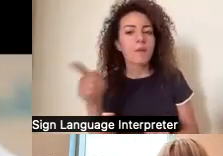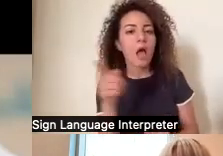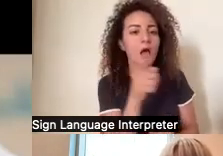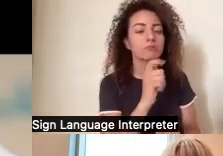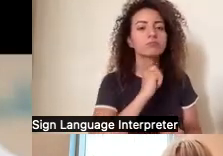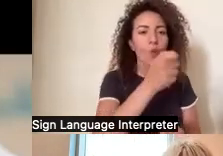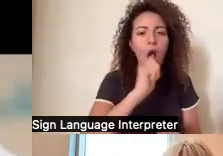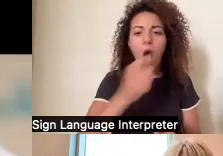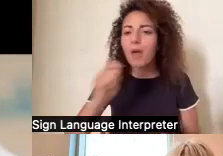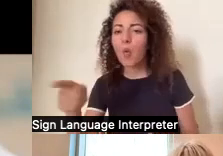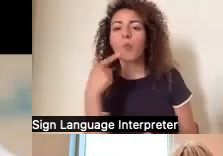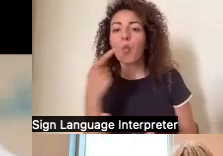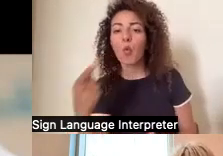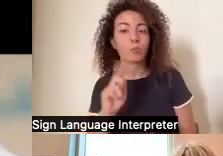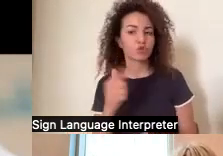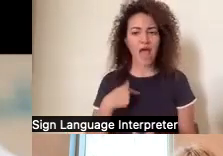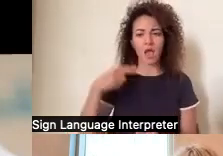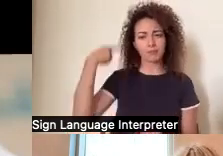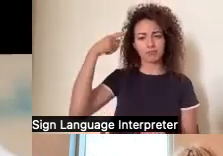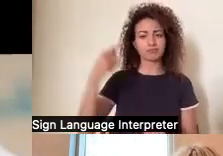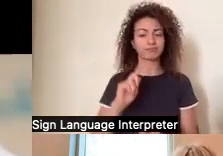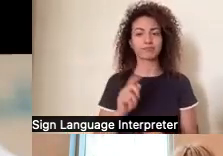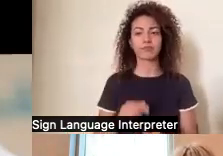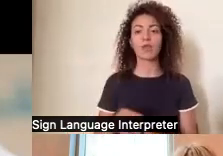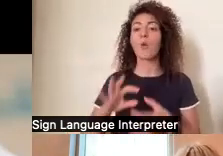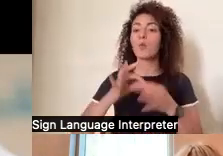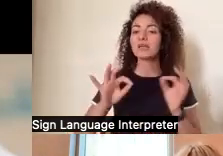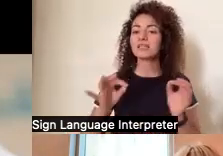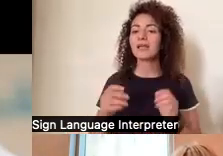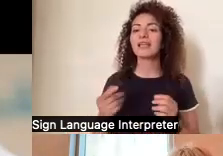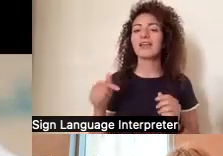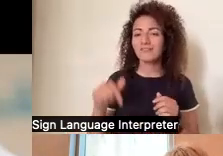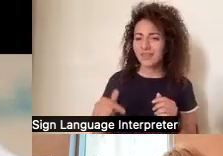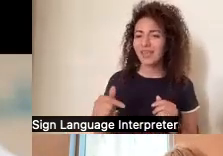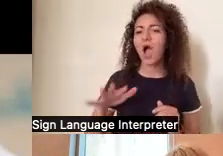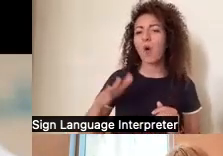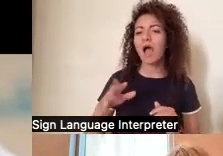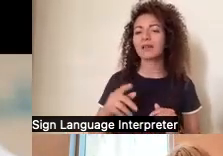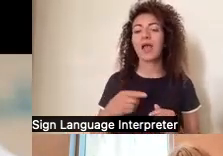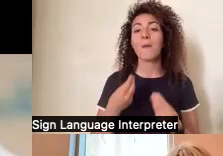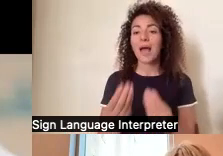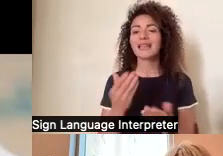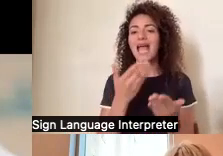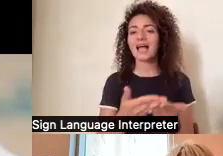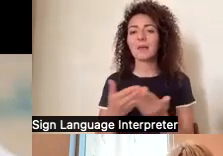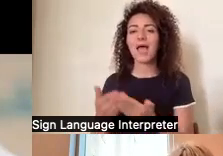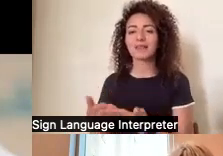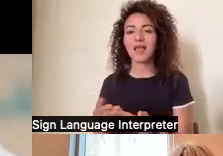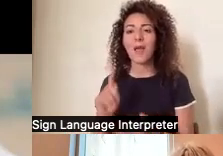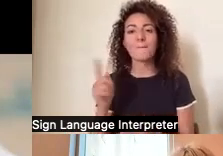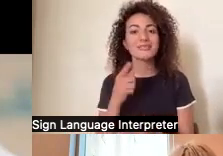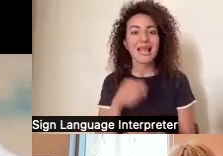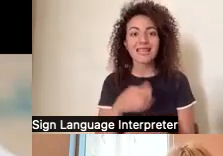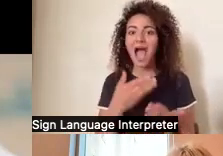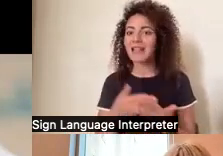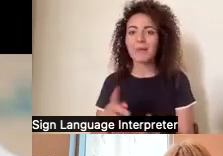saying, is that some of the NGOs and charitable organizations and the services that they provide are not actually appropriate.